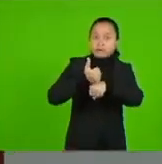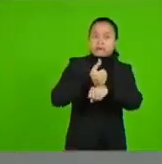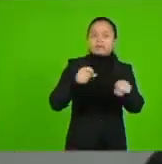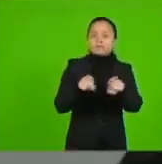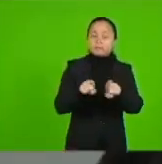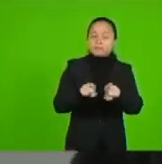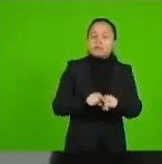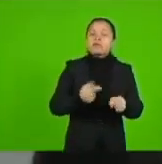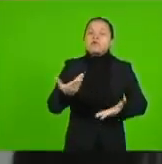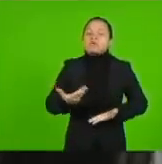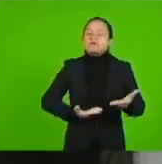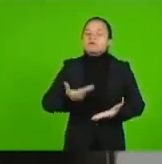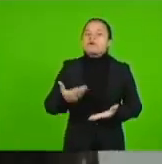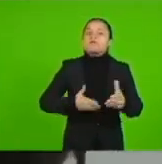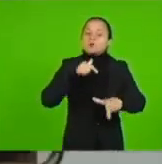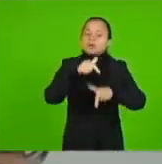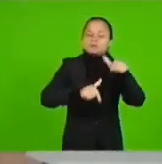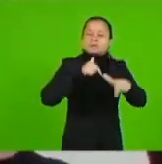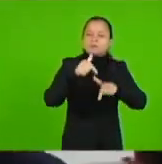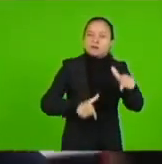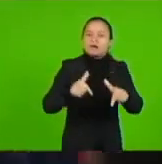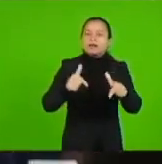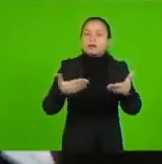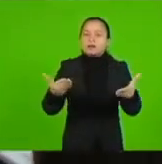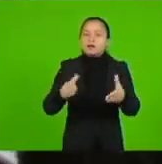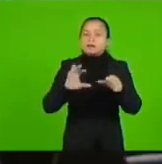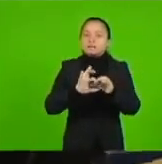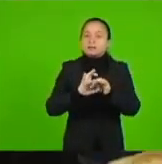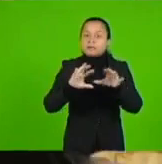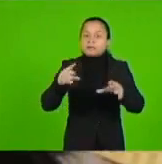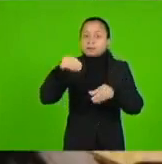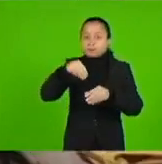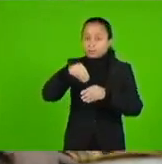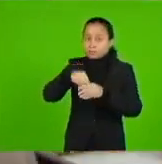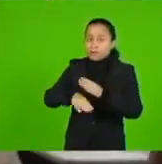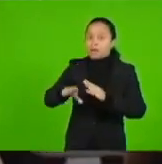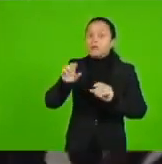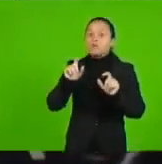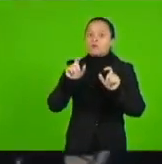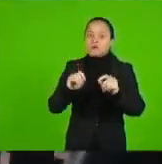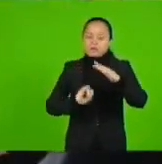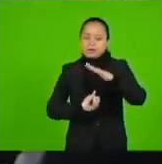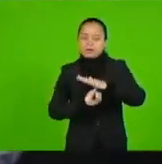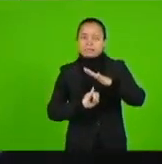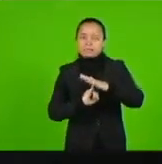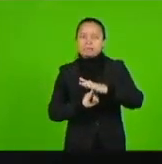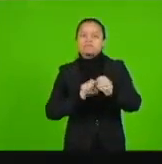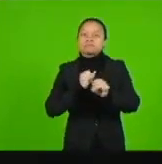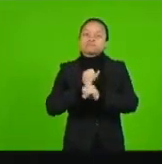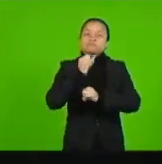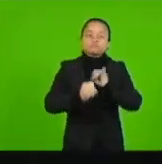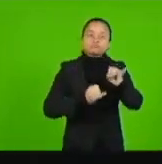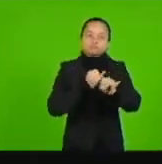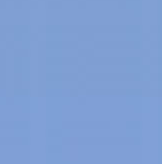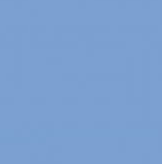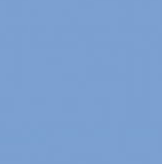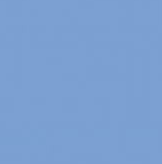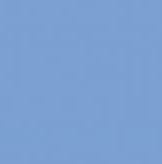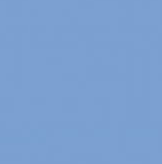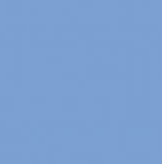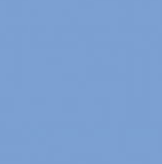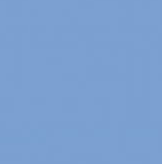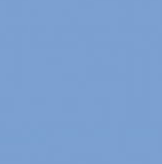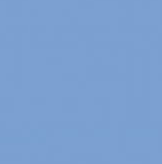formation for new jobs. They are available on the digital platform of the Biblical